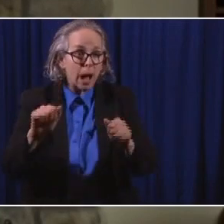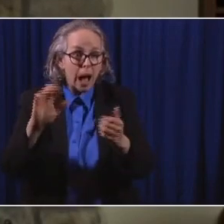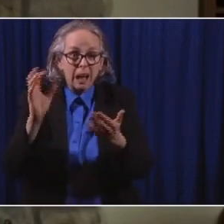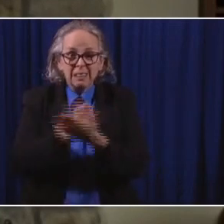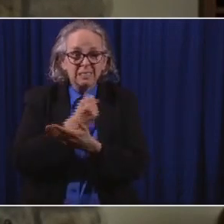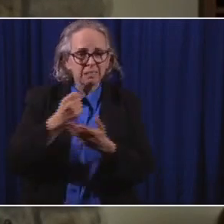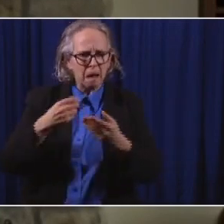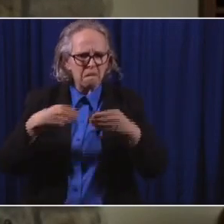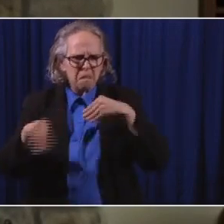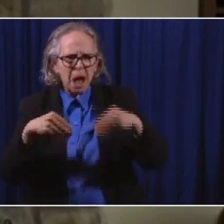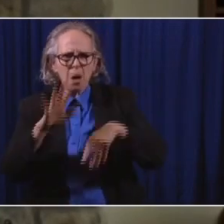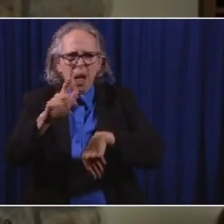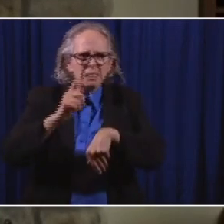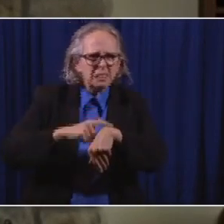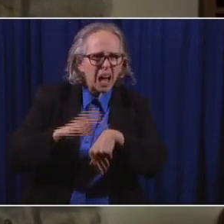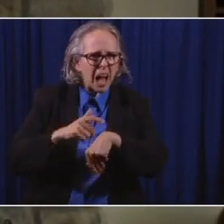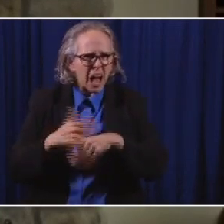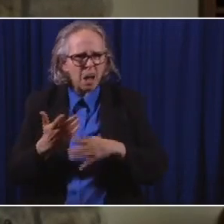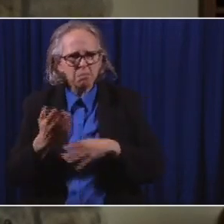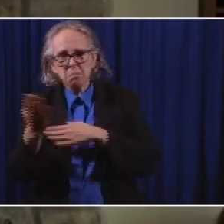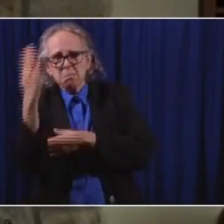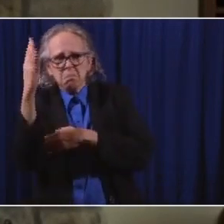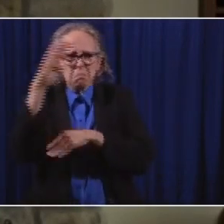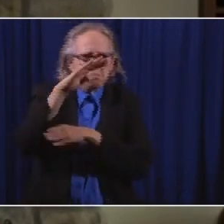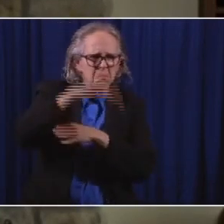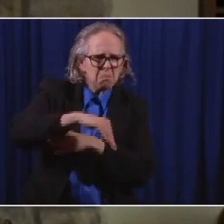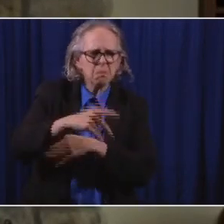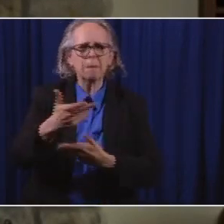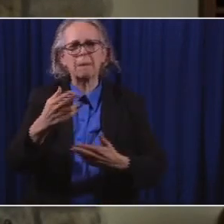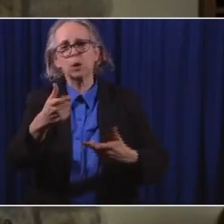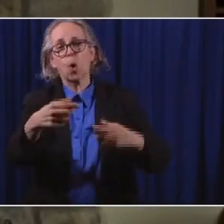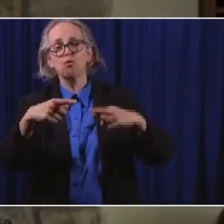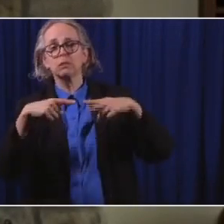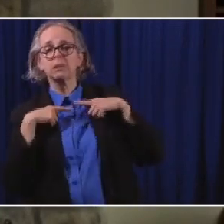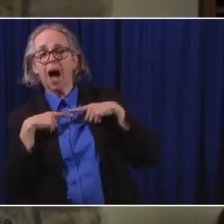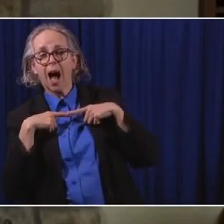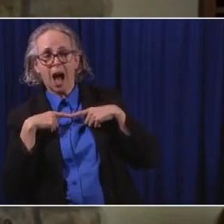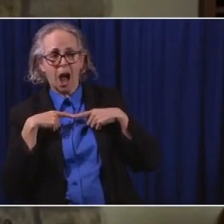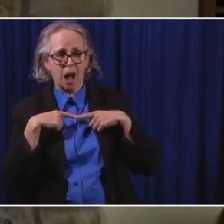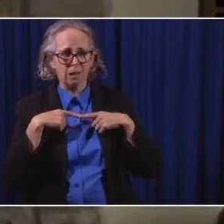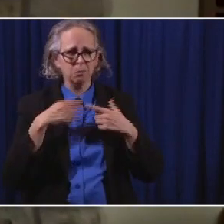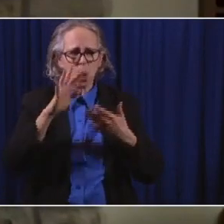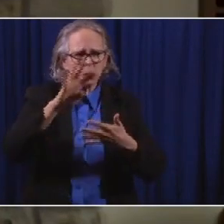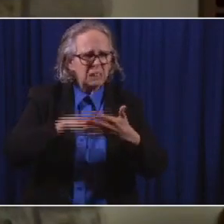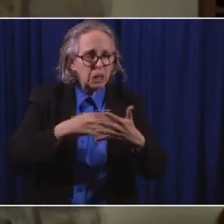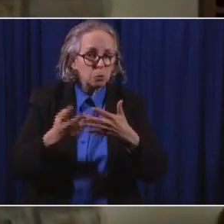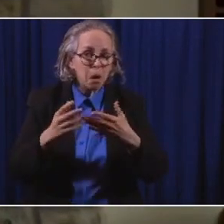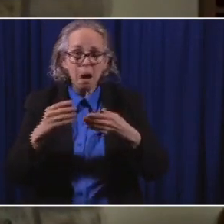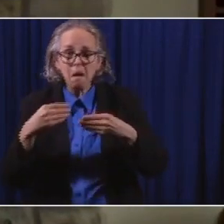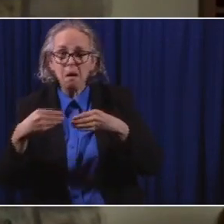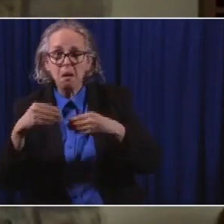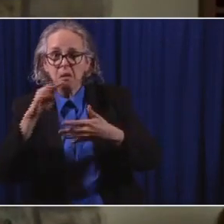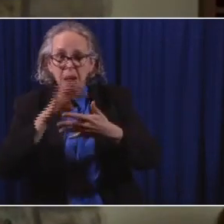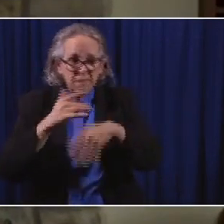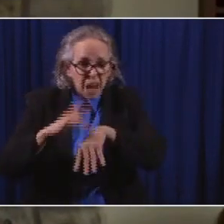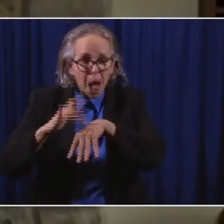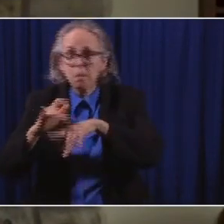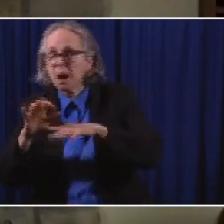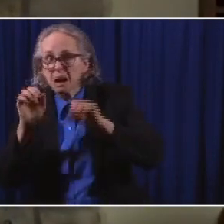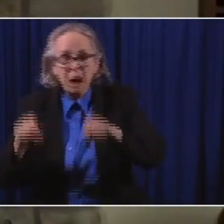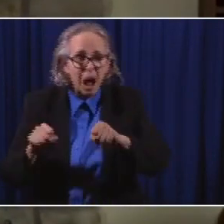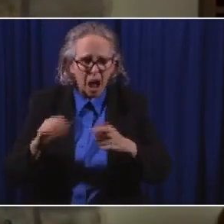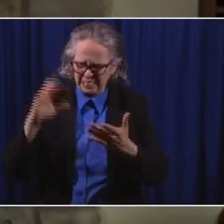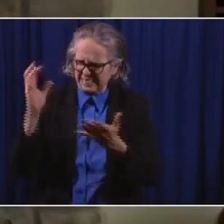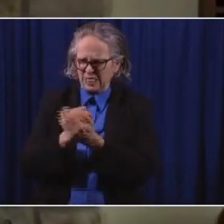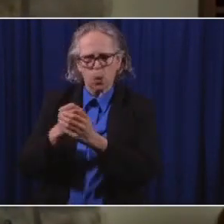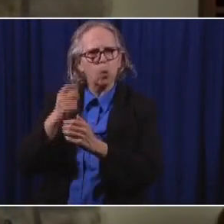time, let's say someone is retired and they want to vote in person, they can certainly do that. It looks like